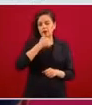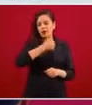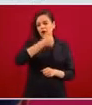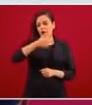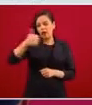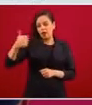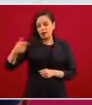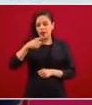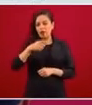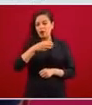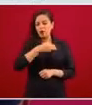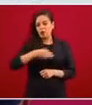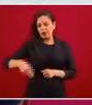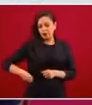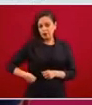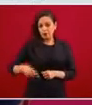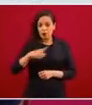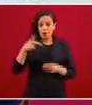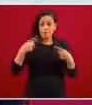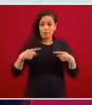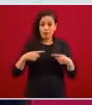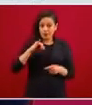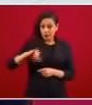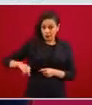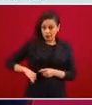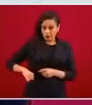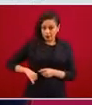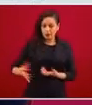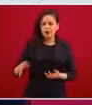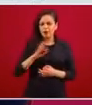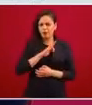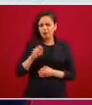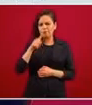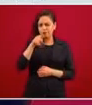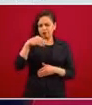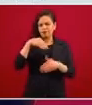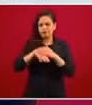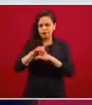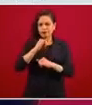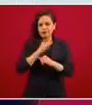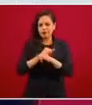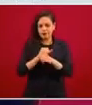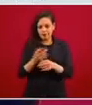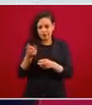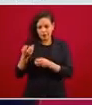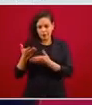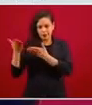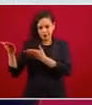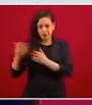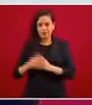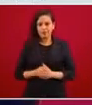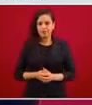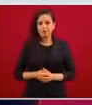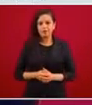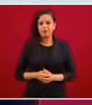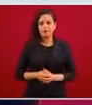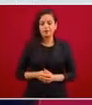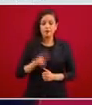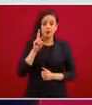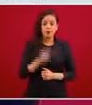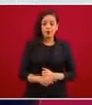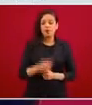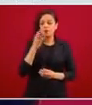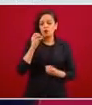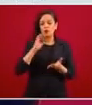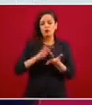we invite all of the people who are invited in this information to access directly through